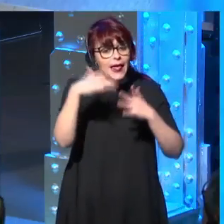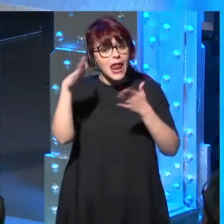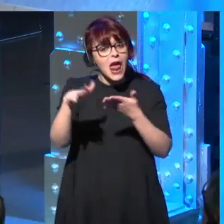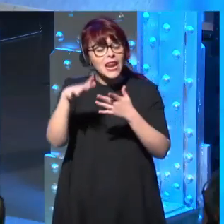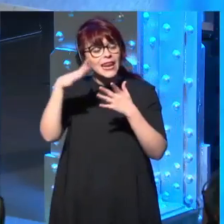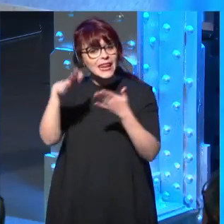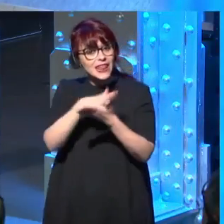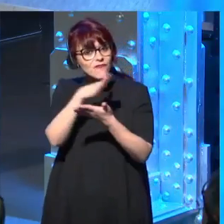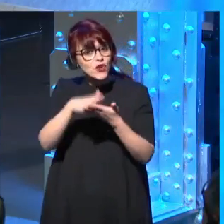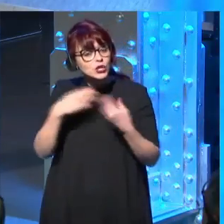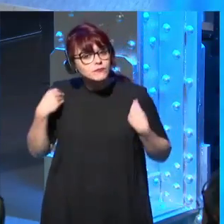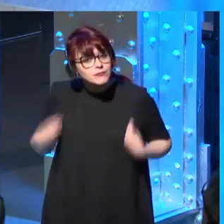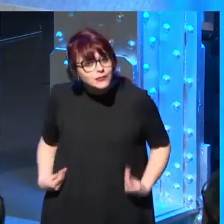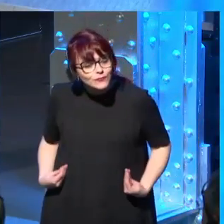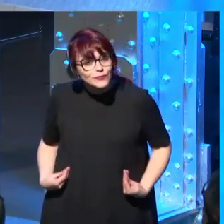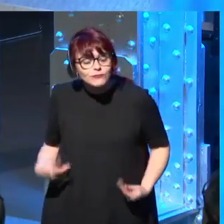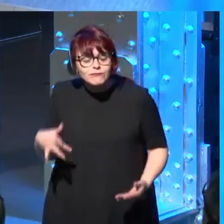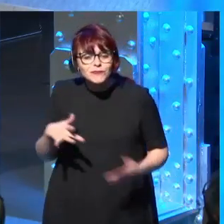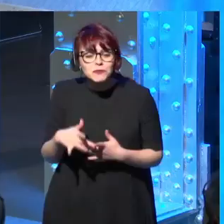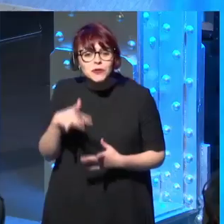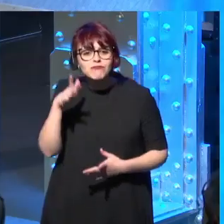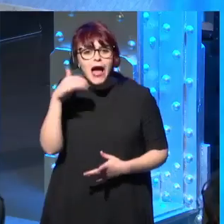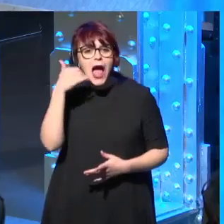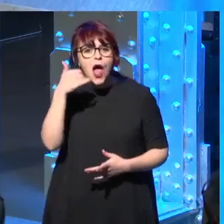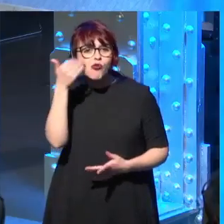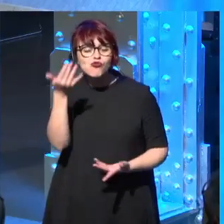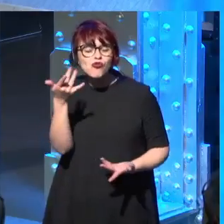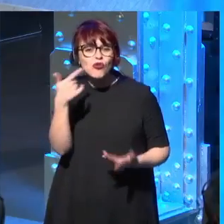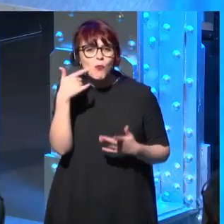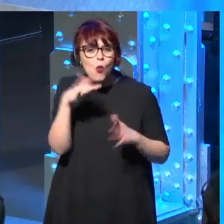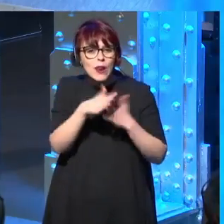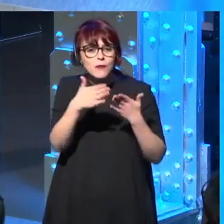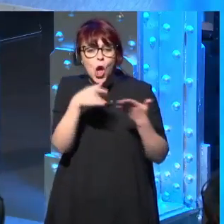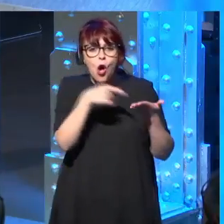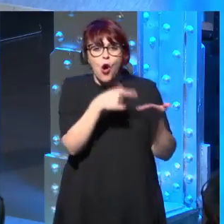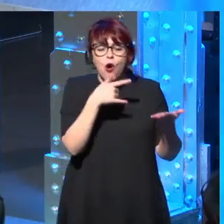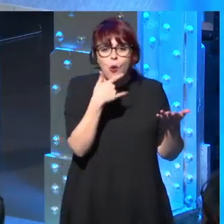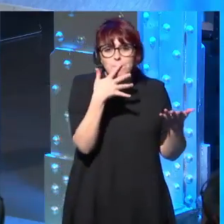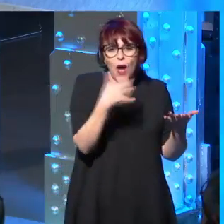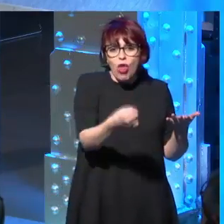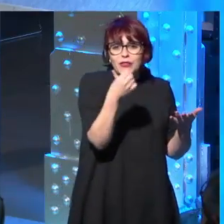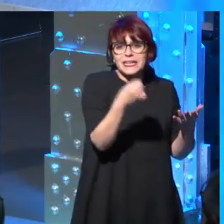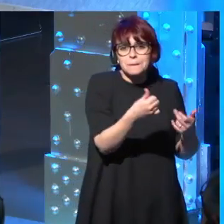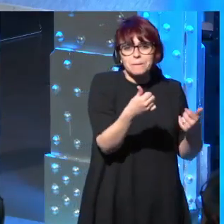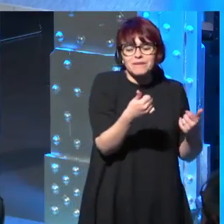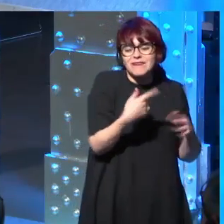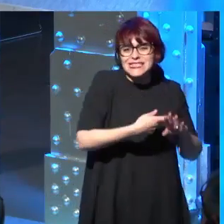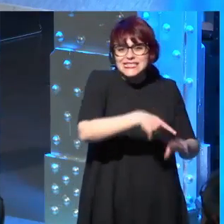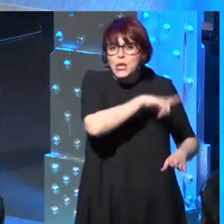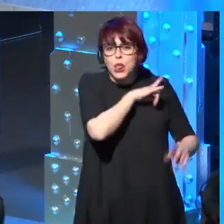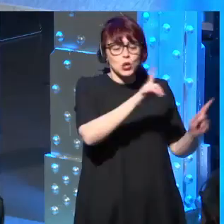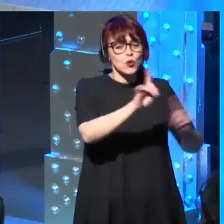be such a powerful book. That I don't want that kind of centers in